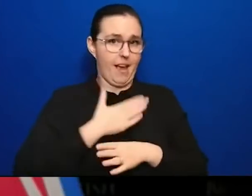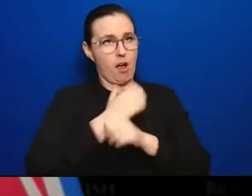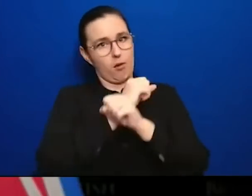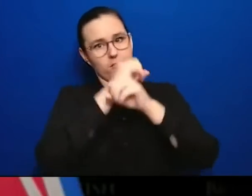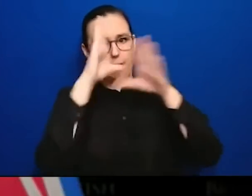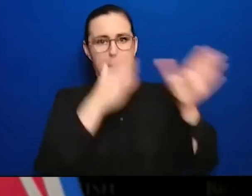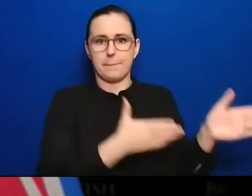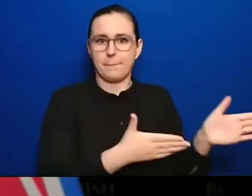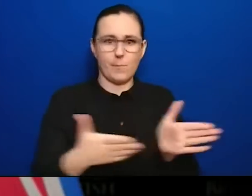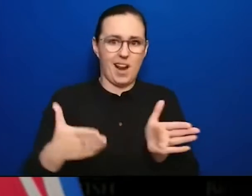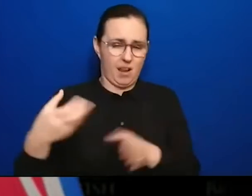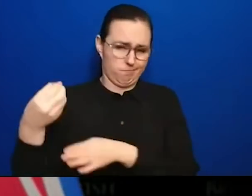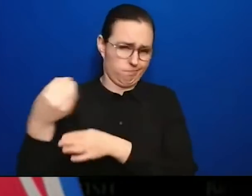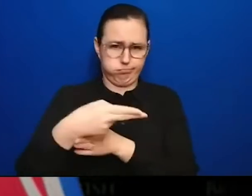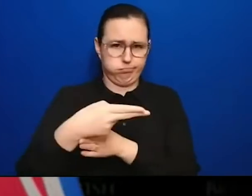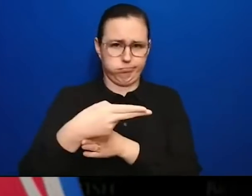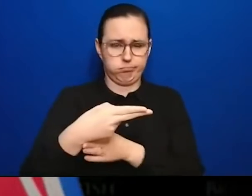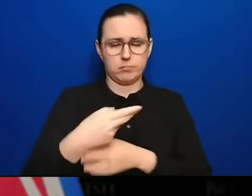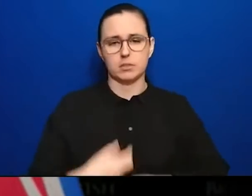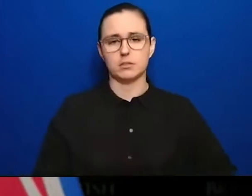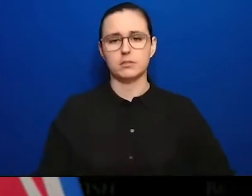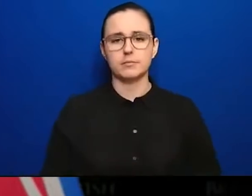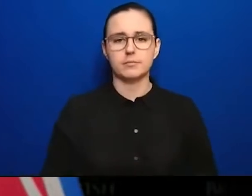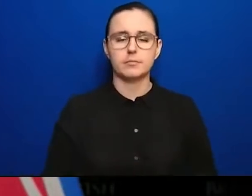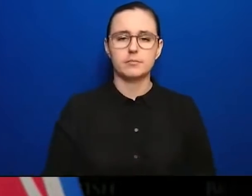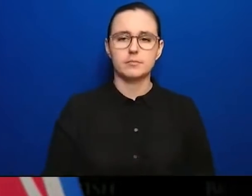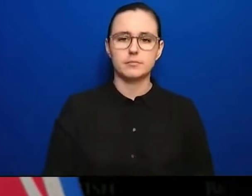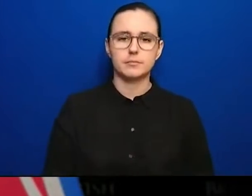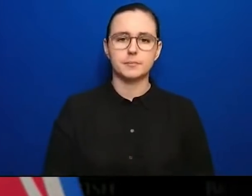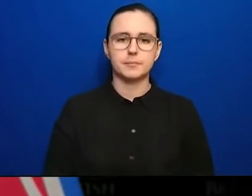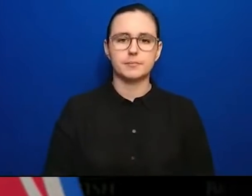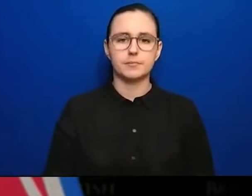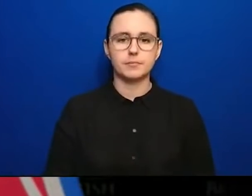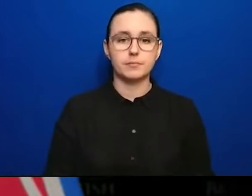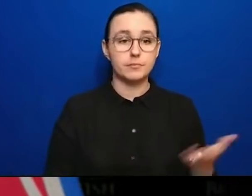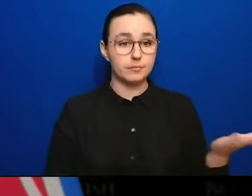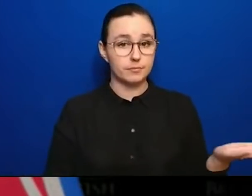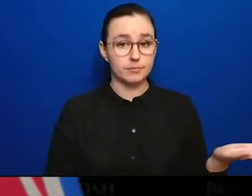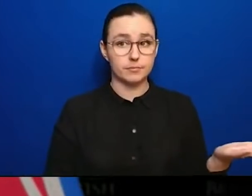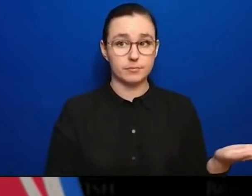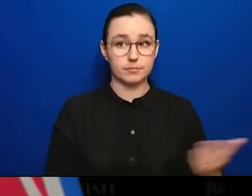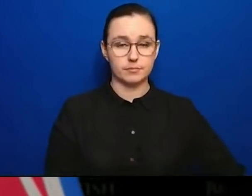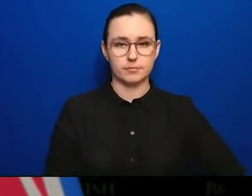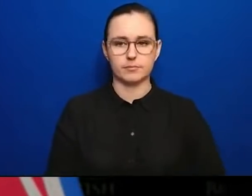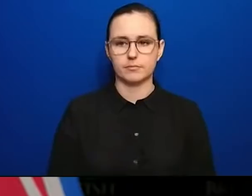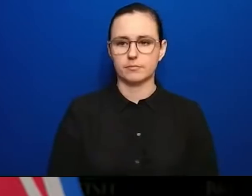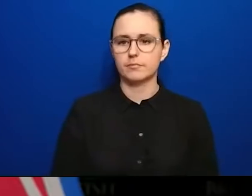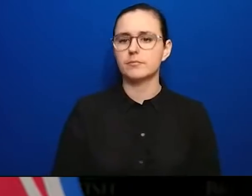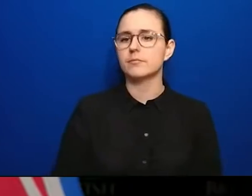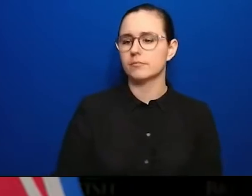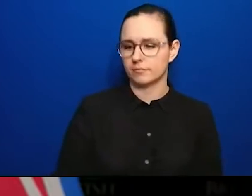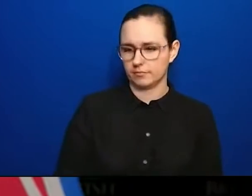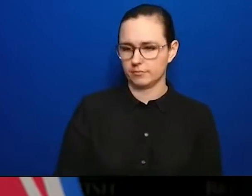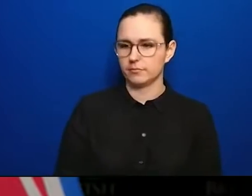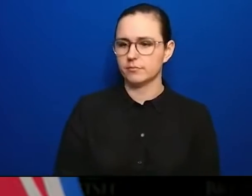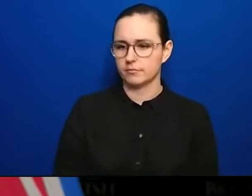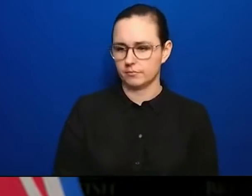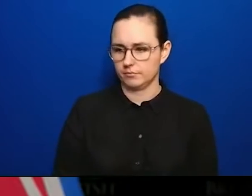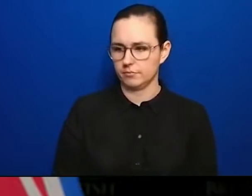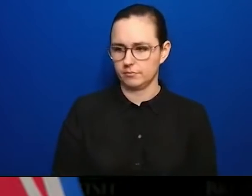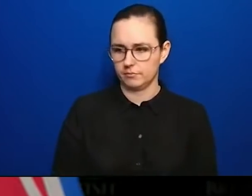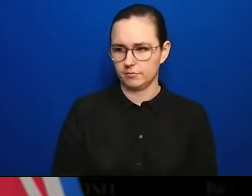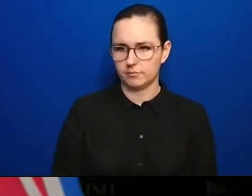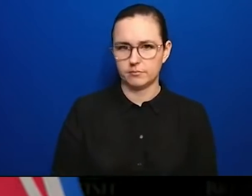I'm just going to go back to the booster rollout. When the decision to roll out the booster was made on October 26th, Omicron wasn't the concern that